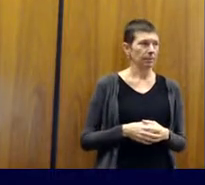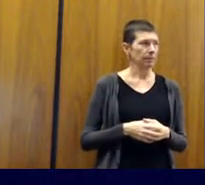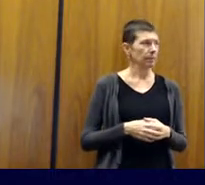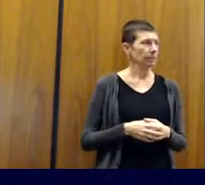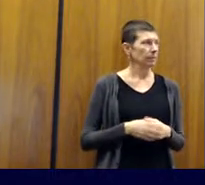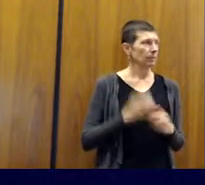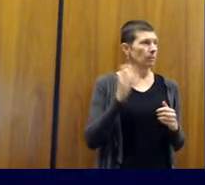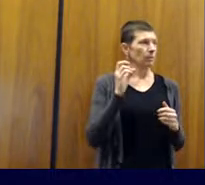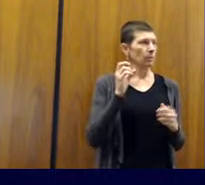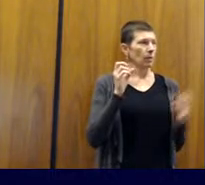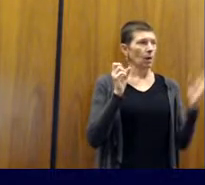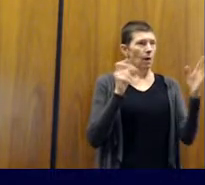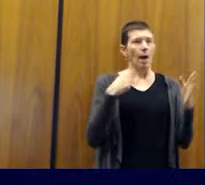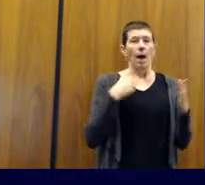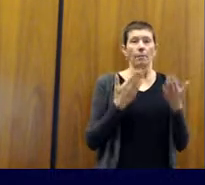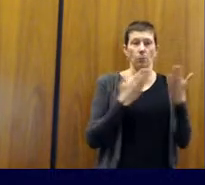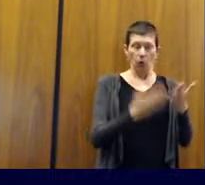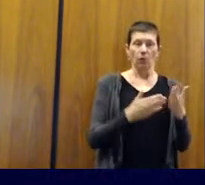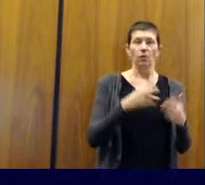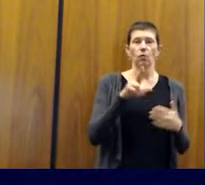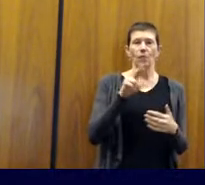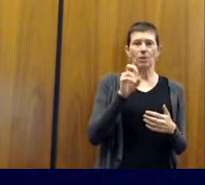right, Mr. Chair, I move Resolution